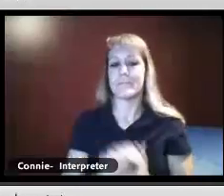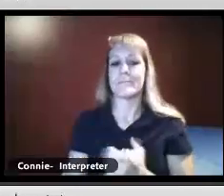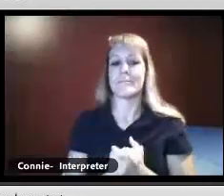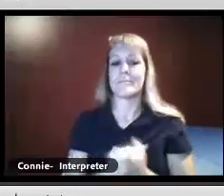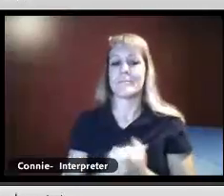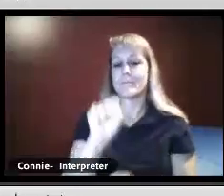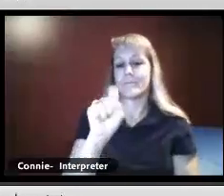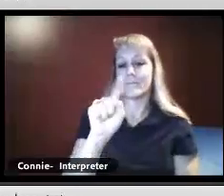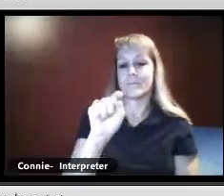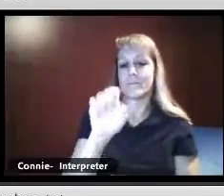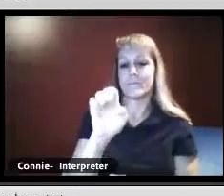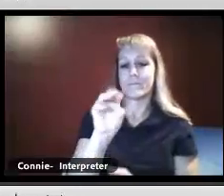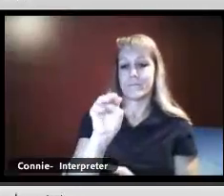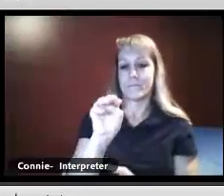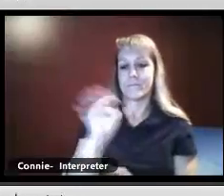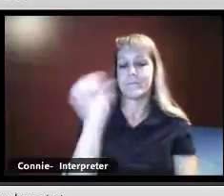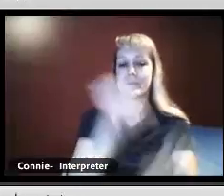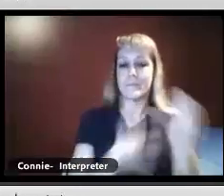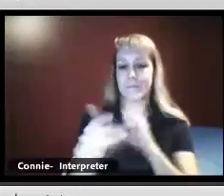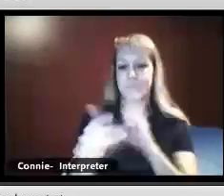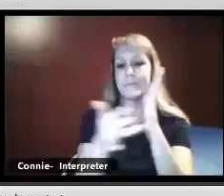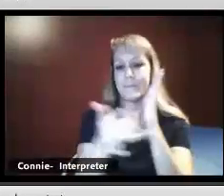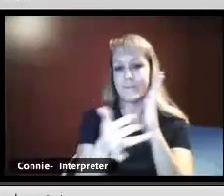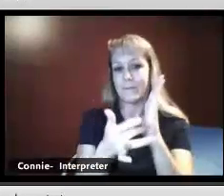STEM, of course, science, technology,